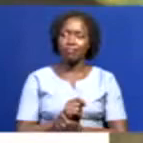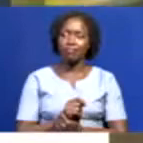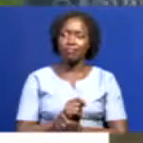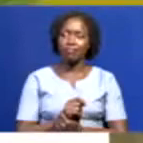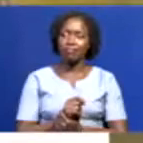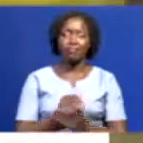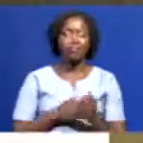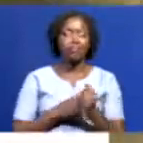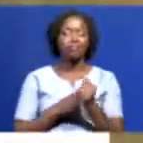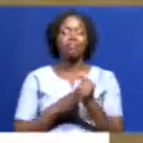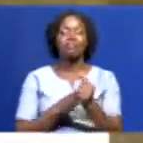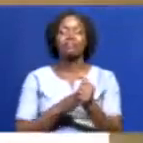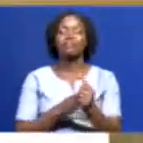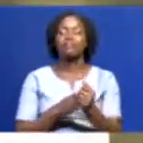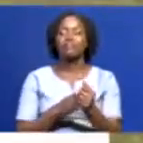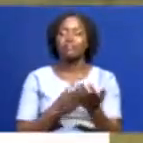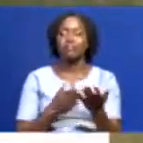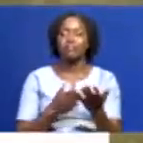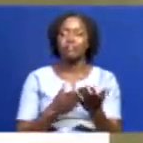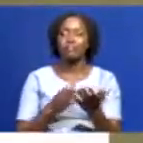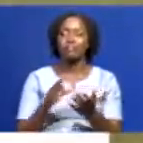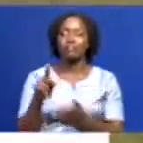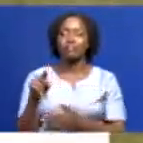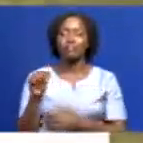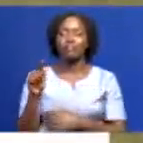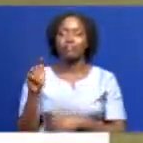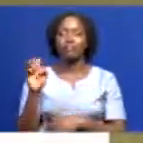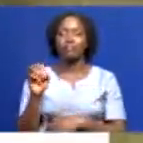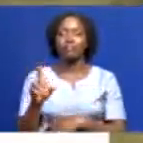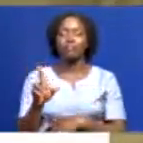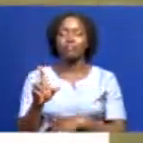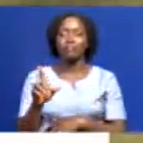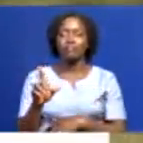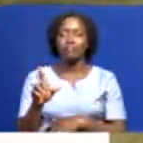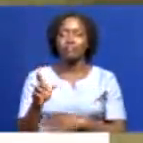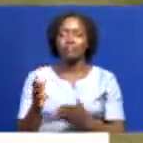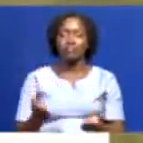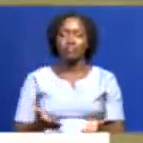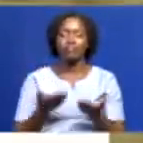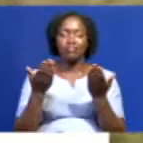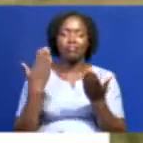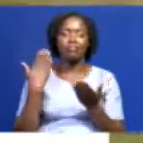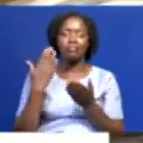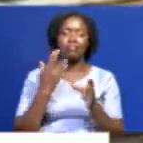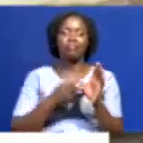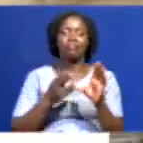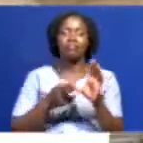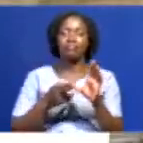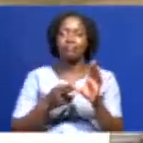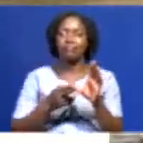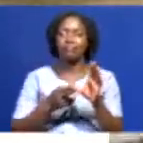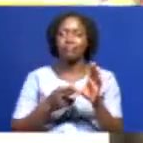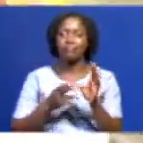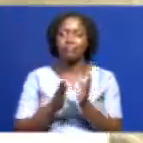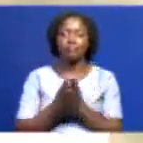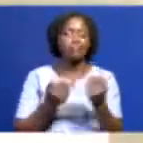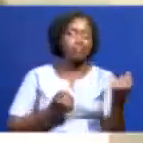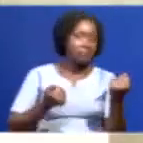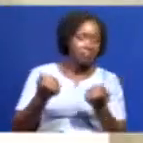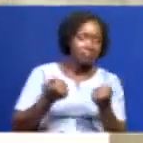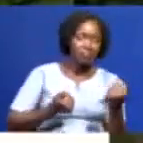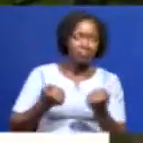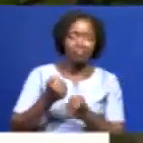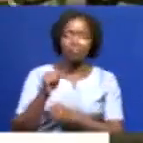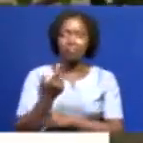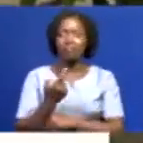Navigated by Deep Patel, Sachania's podium finish in this year's edition was an improvement from his last participation in the iconic motorsport event